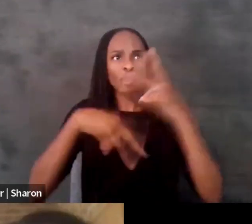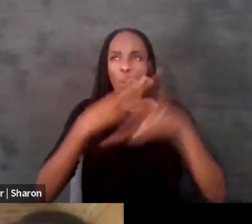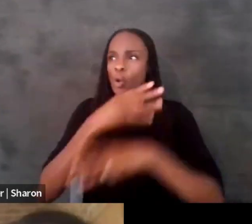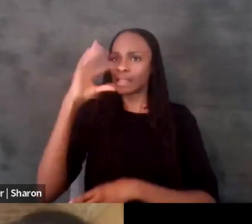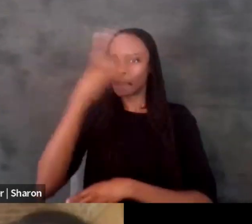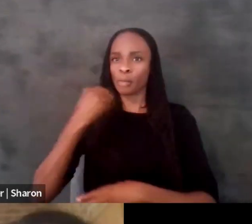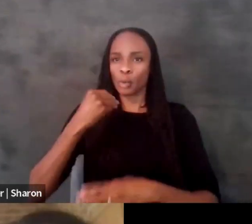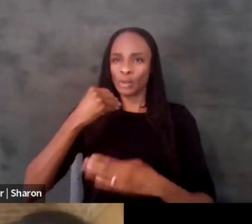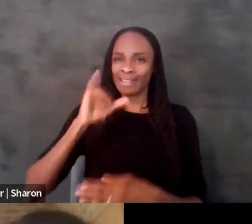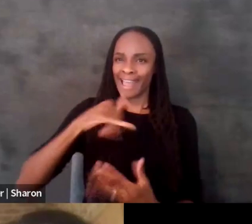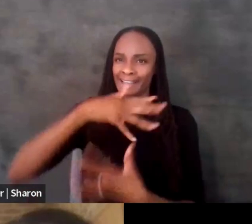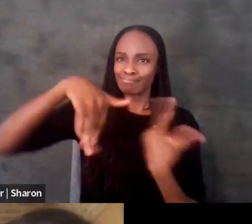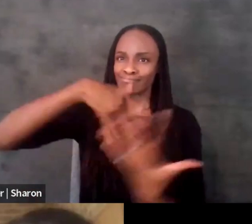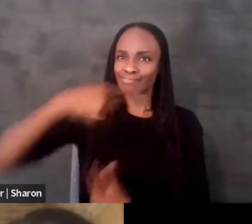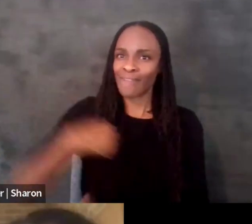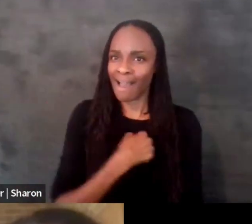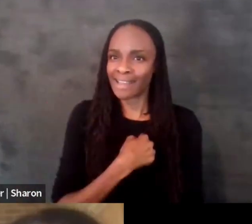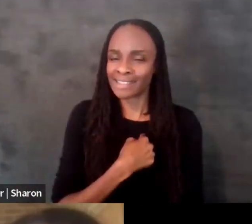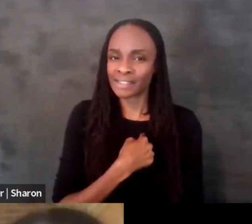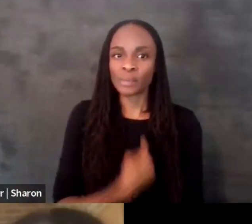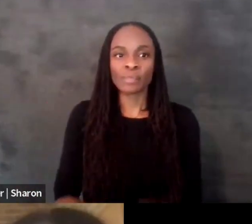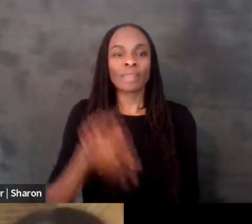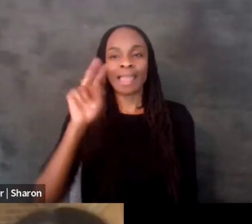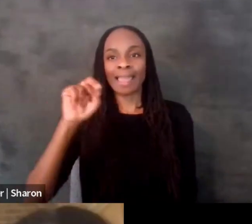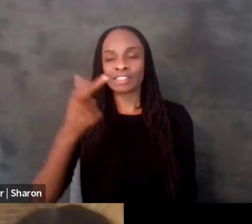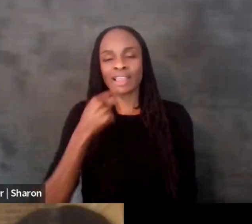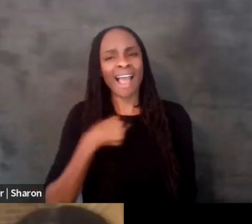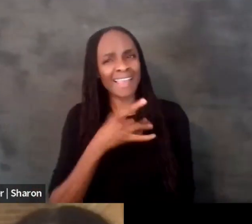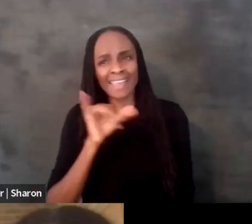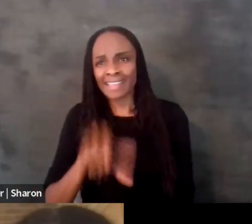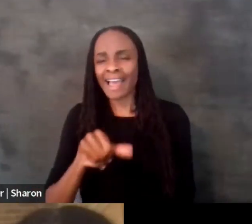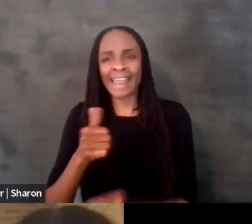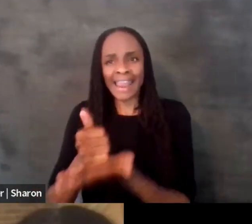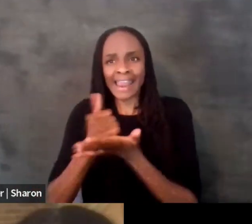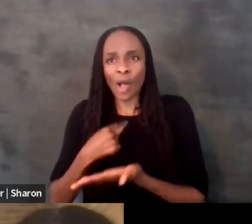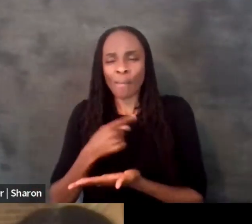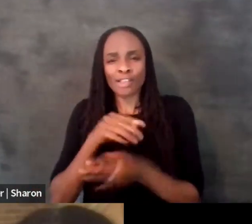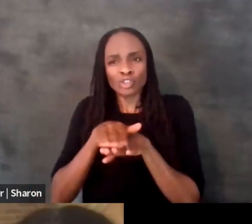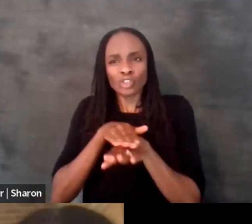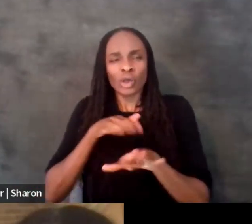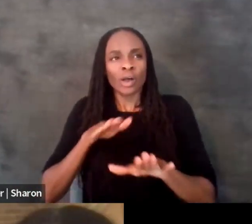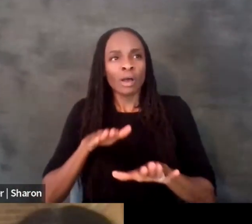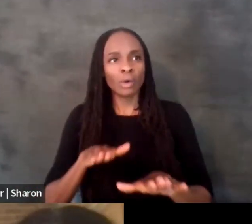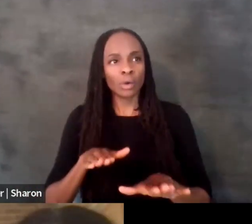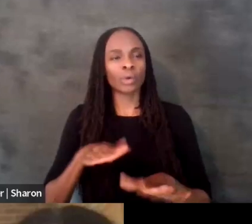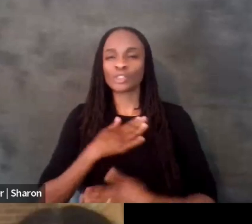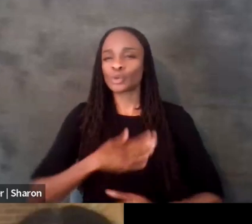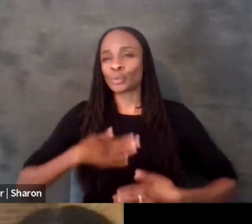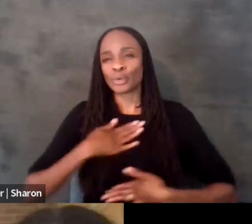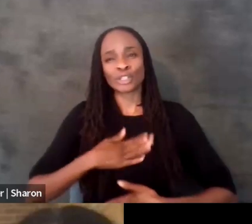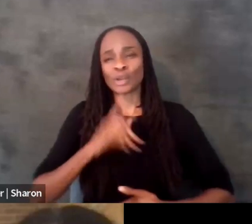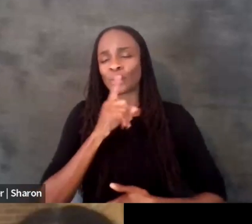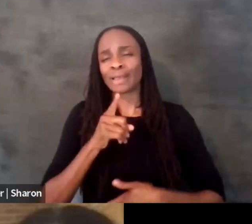Absolutely. I love that. I really do because you make us slow down, you make us appreciate these really incredible creatures.